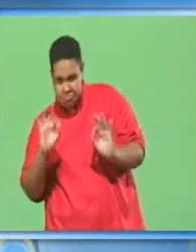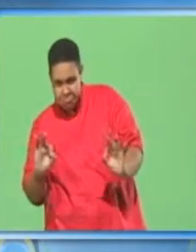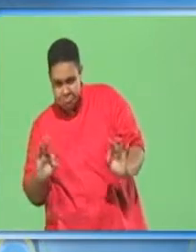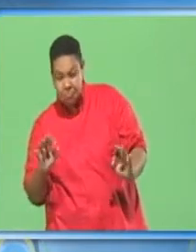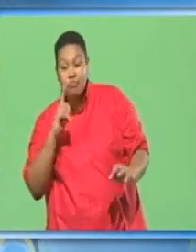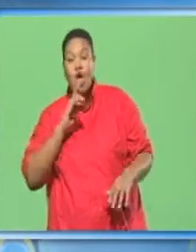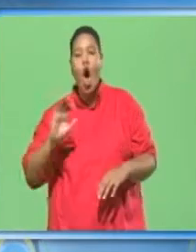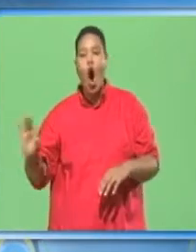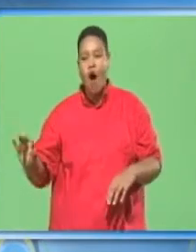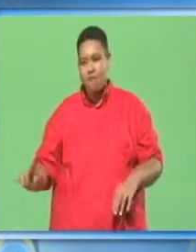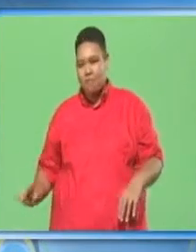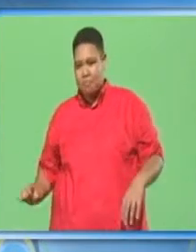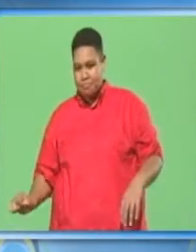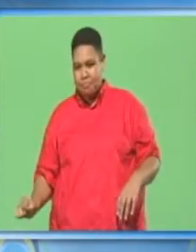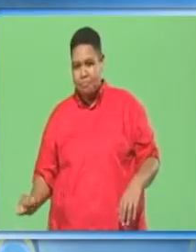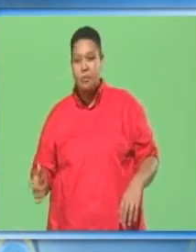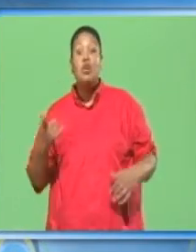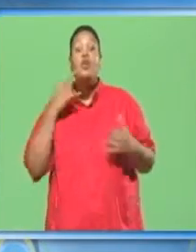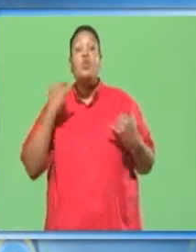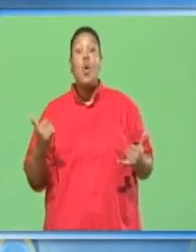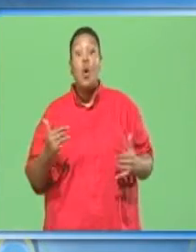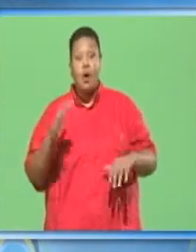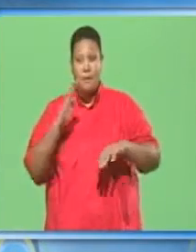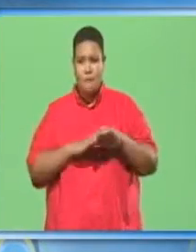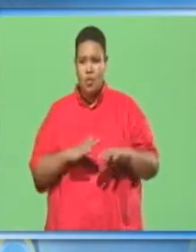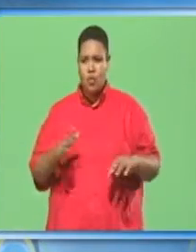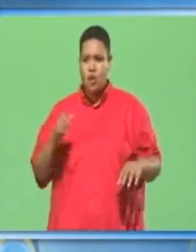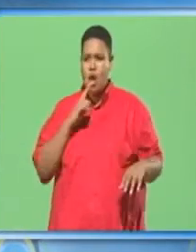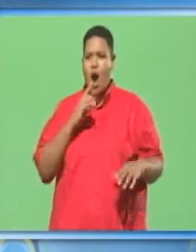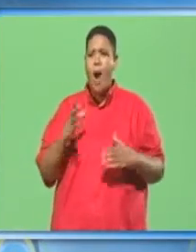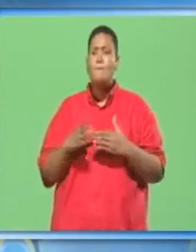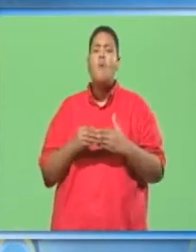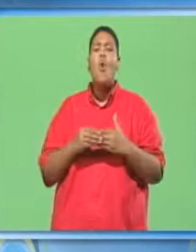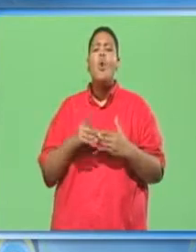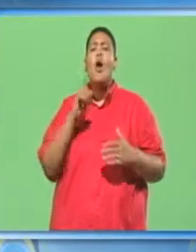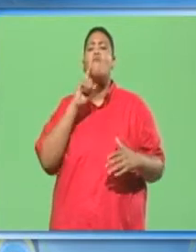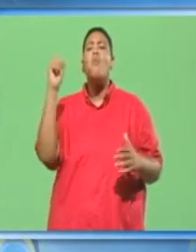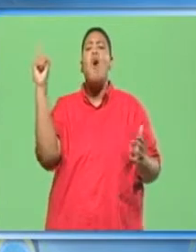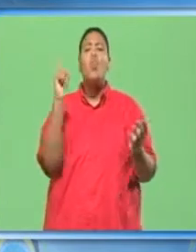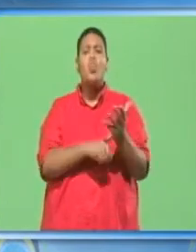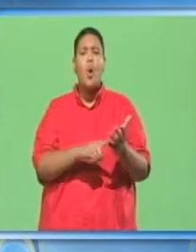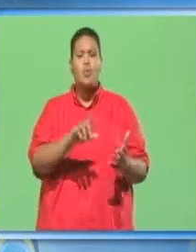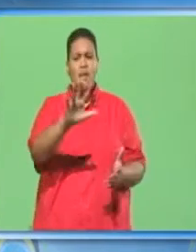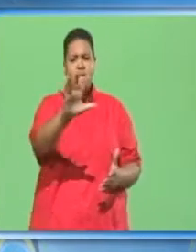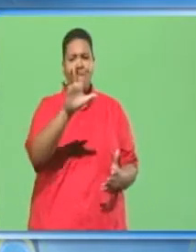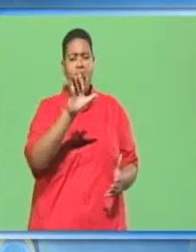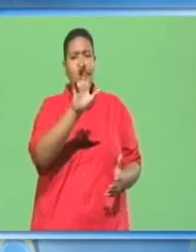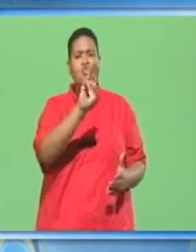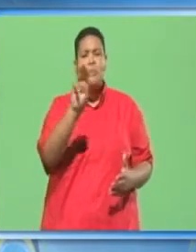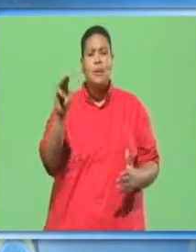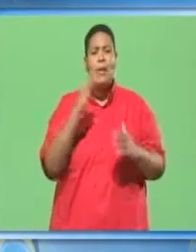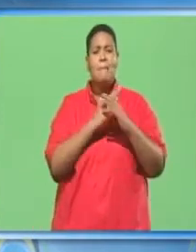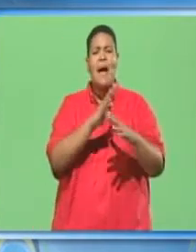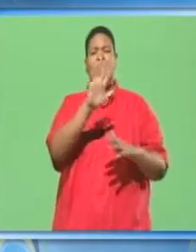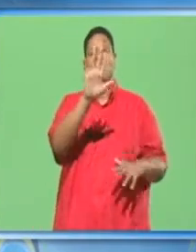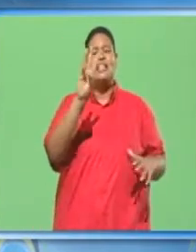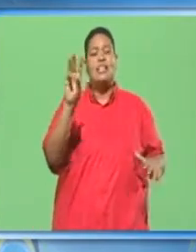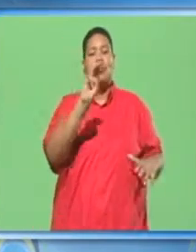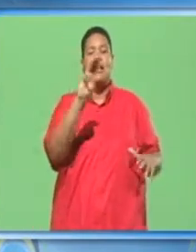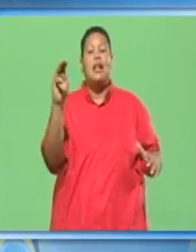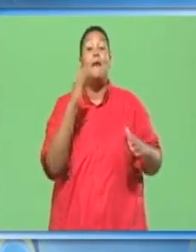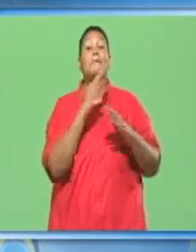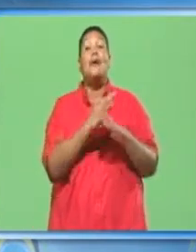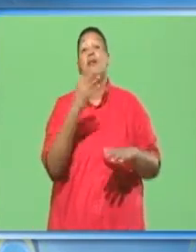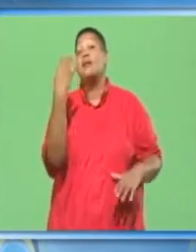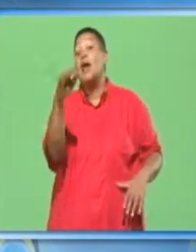off the saw. Place along the fence the piece of board of 1,500 millimeter by 56 millimeter by